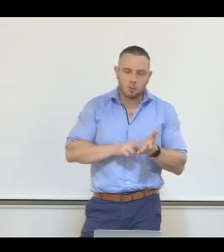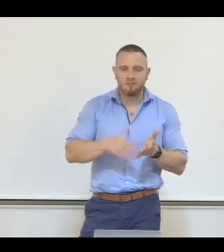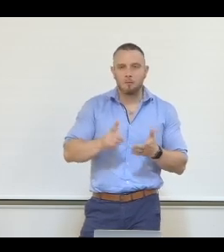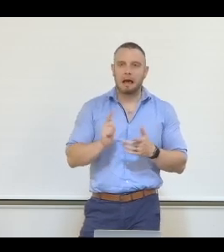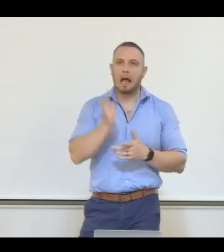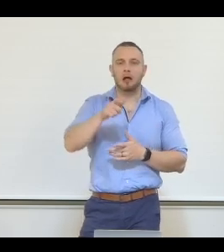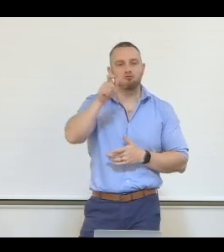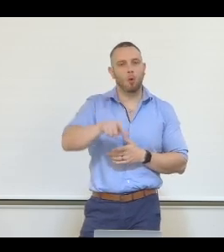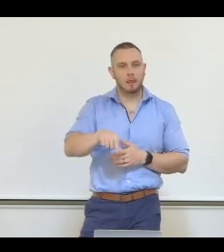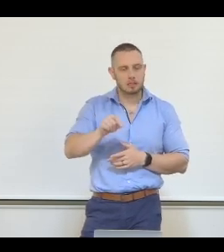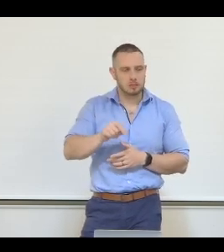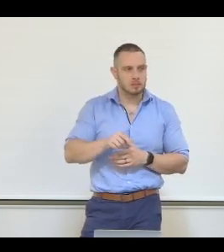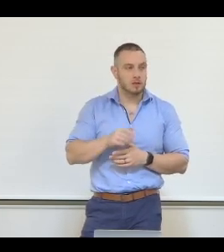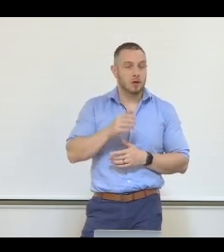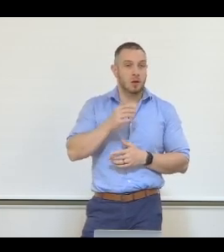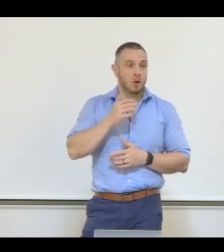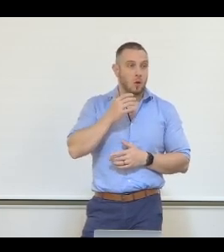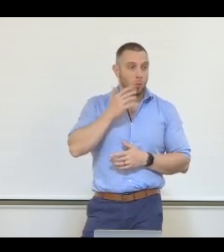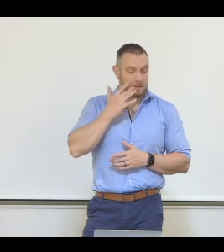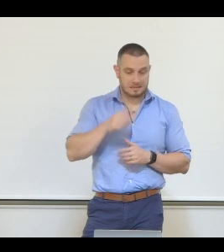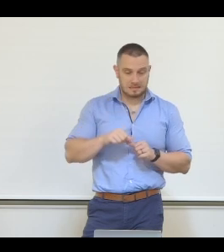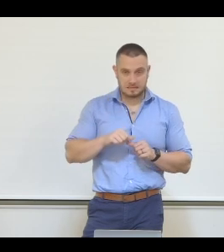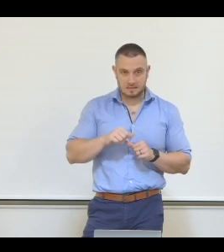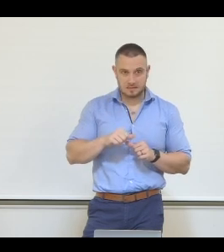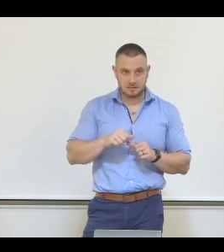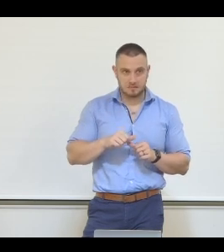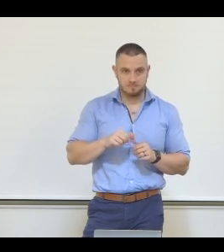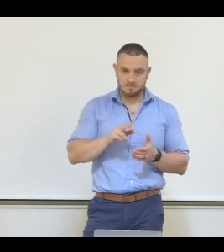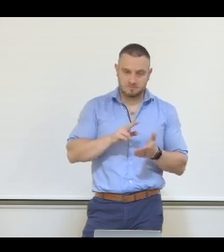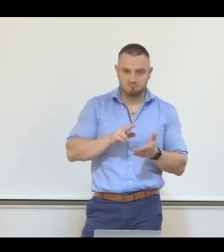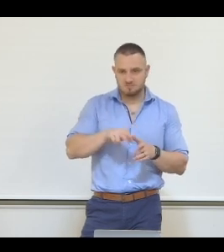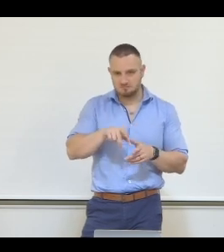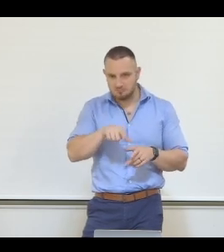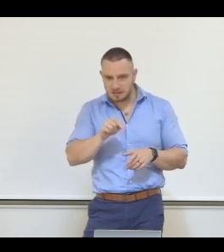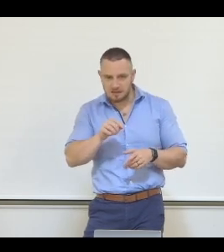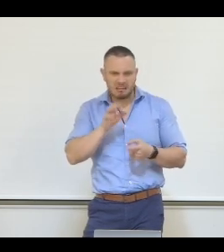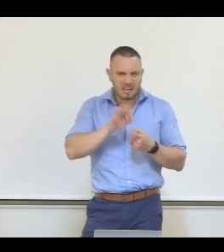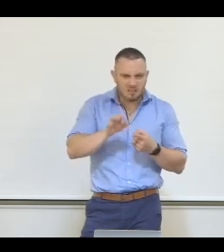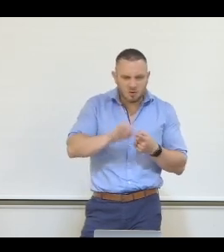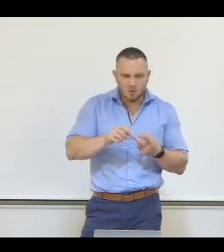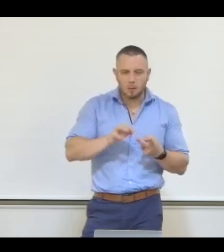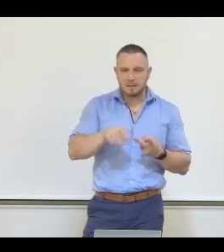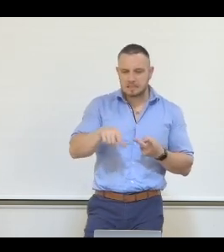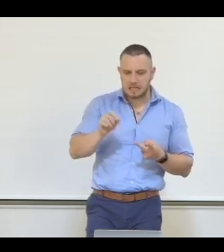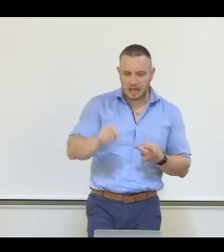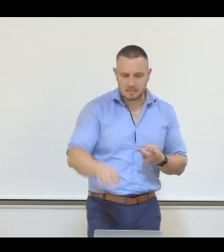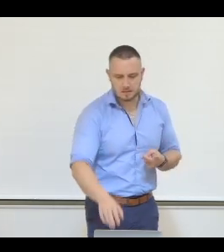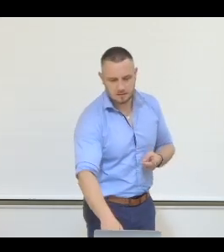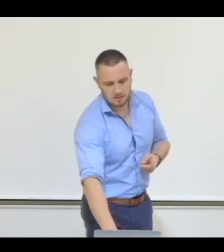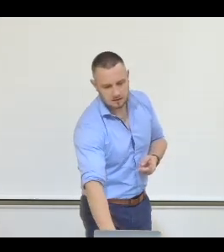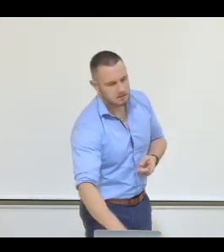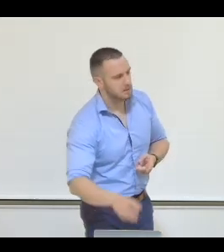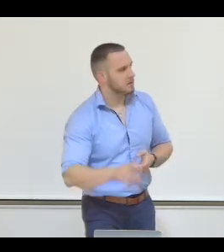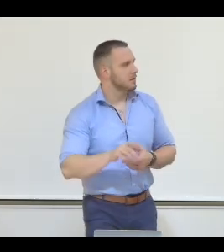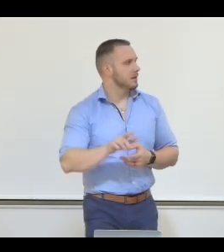And after that is when it differs a little bit. For an astronaut selection, after you have interviews and you are selected, and years later you are